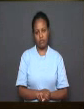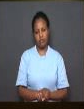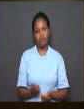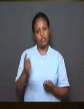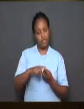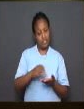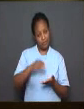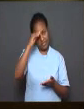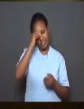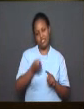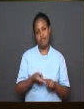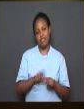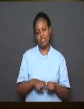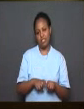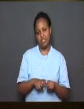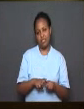Let's get back to our lesson.